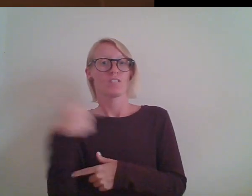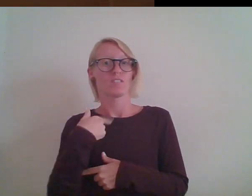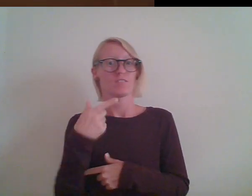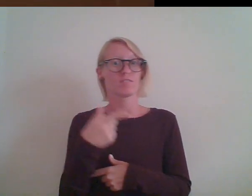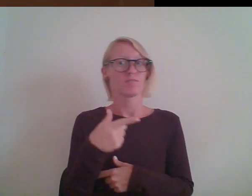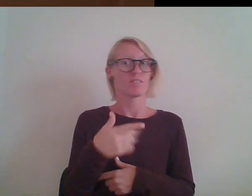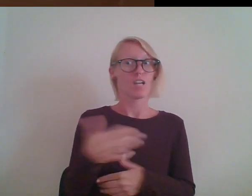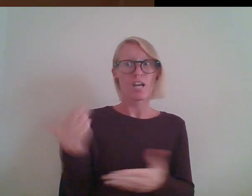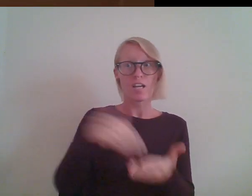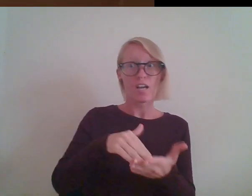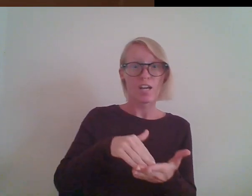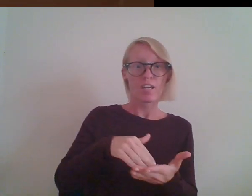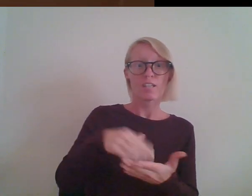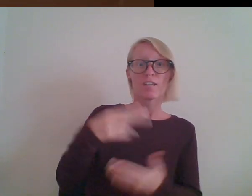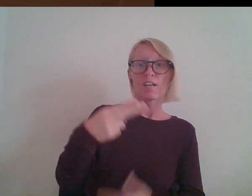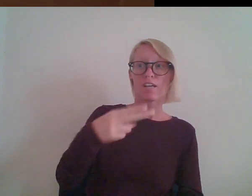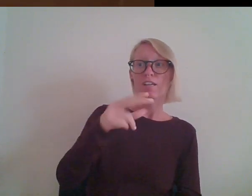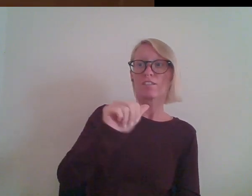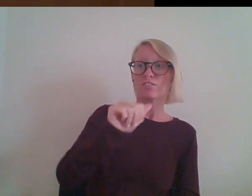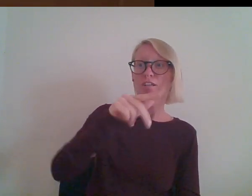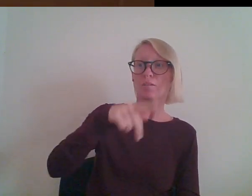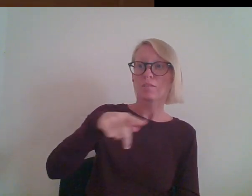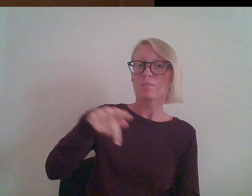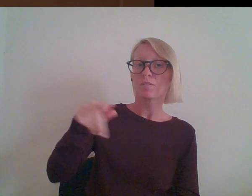What are they?